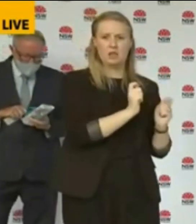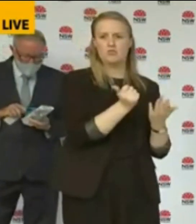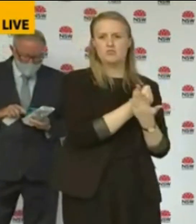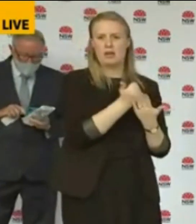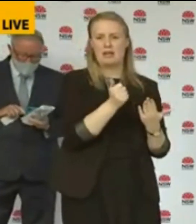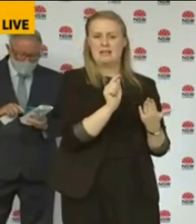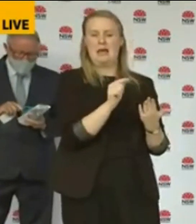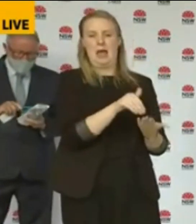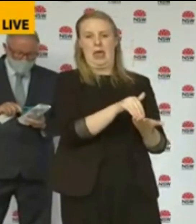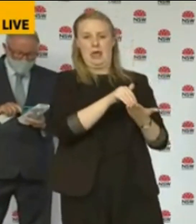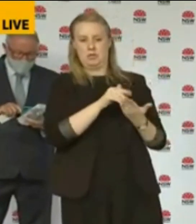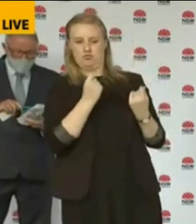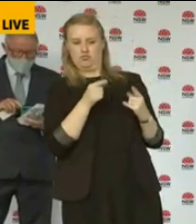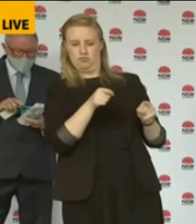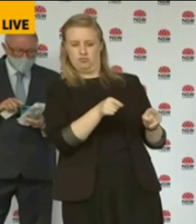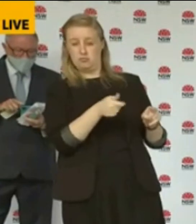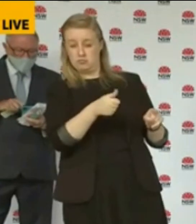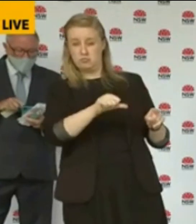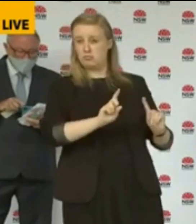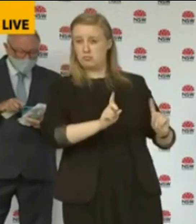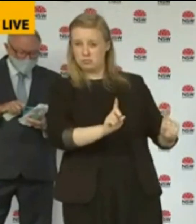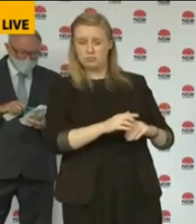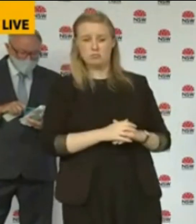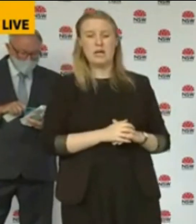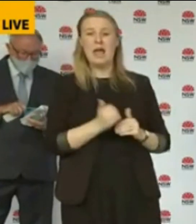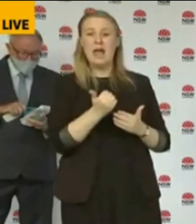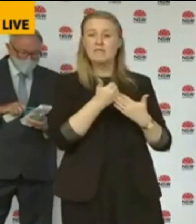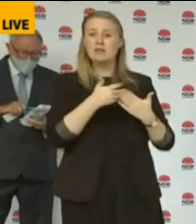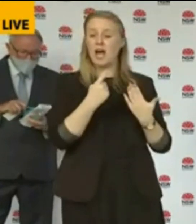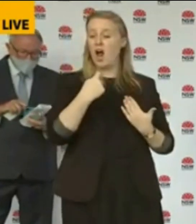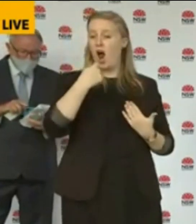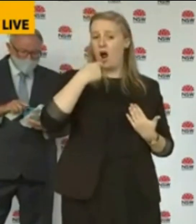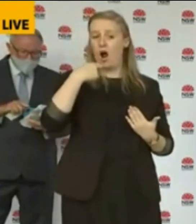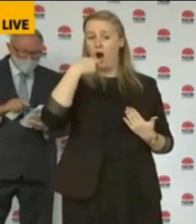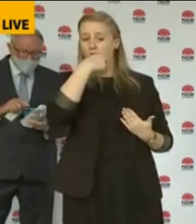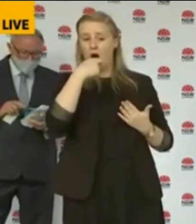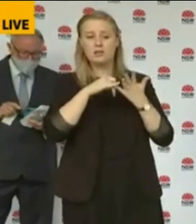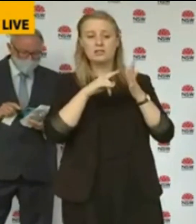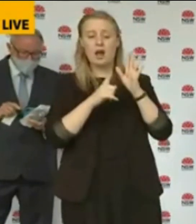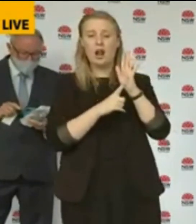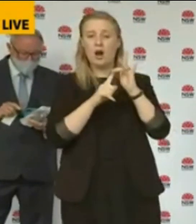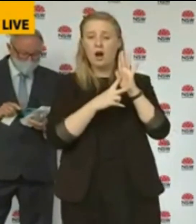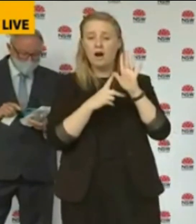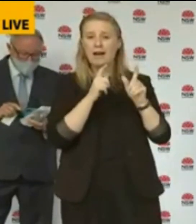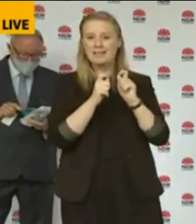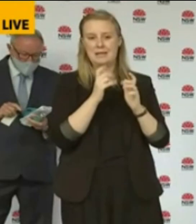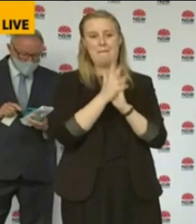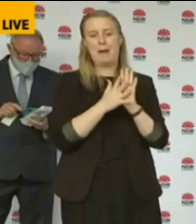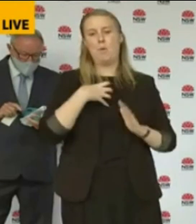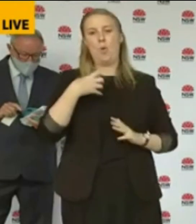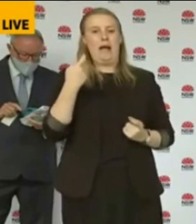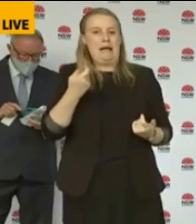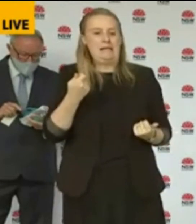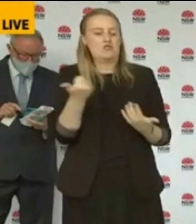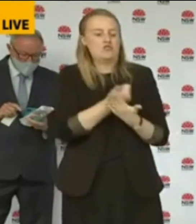screening much more acceptable and a very sensitive test. Yes. Testing